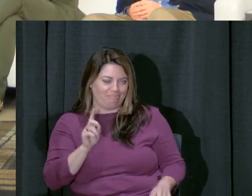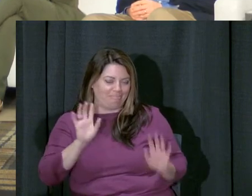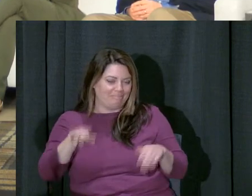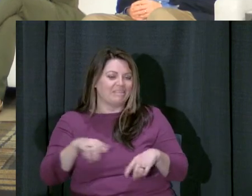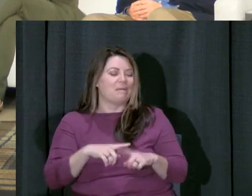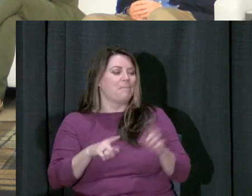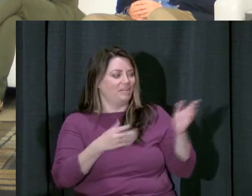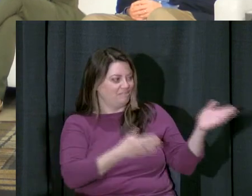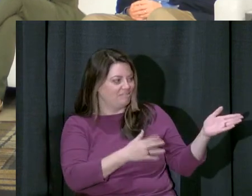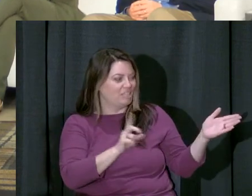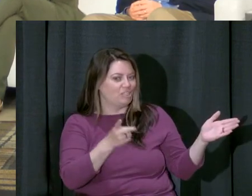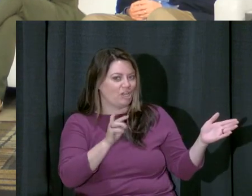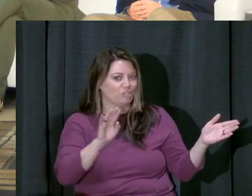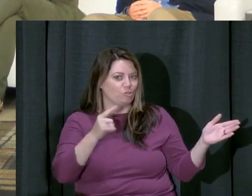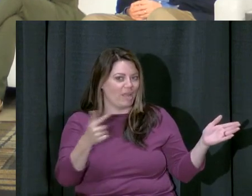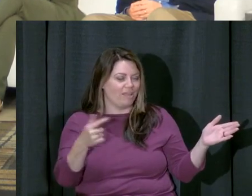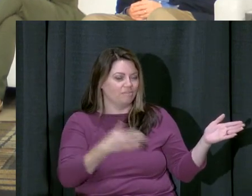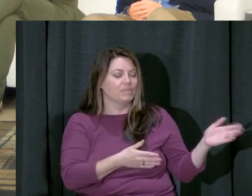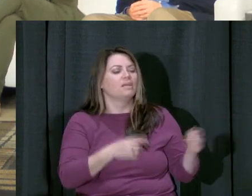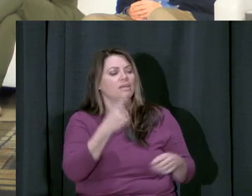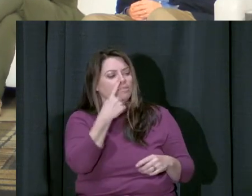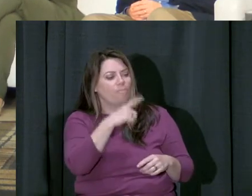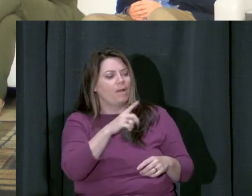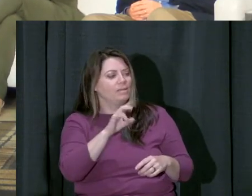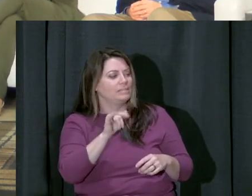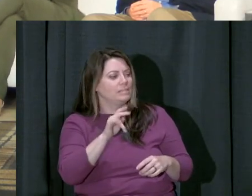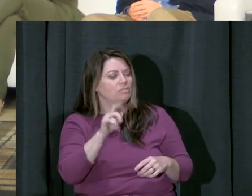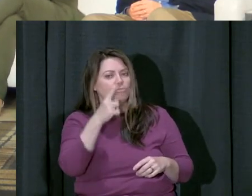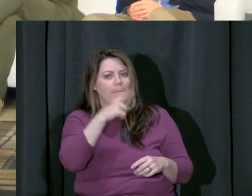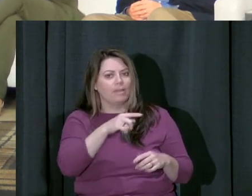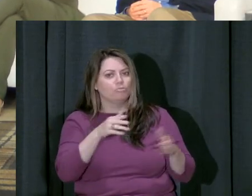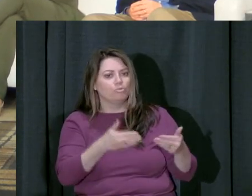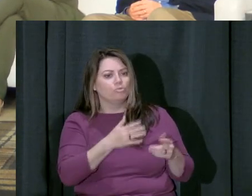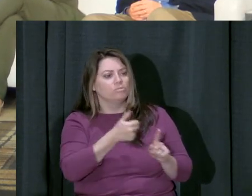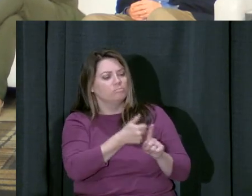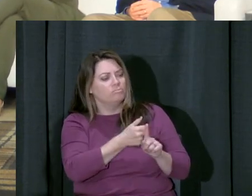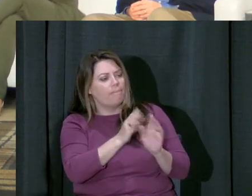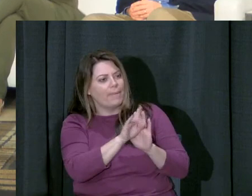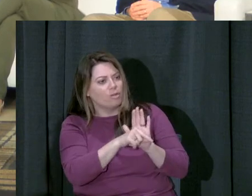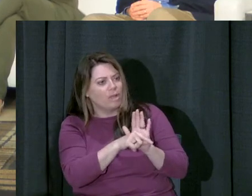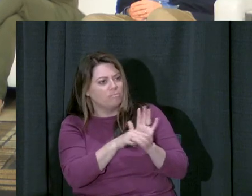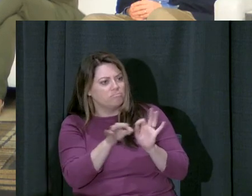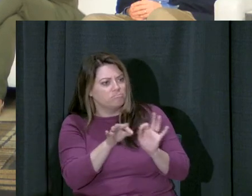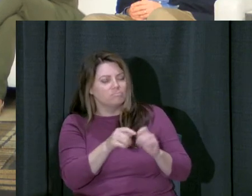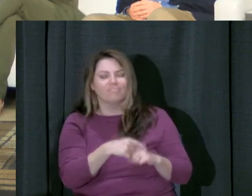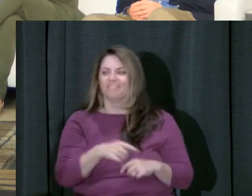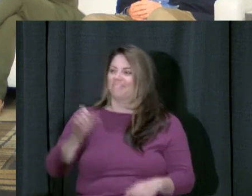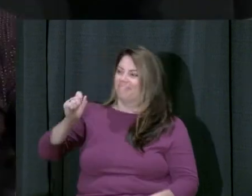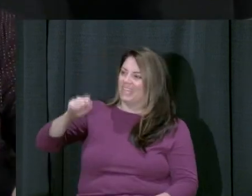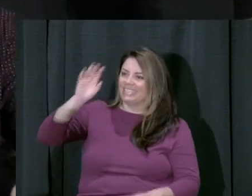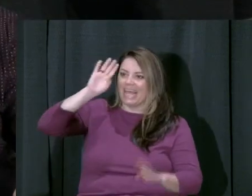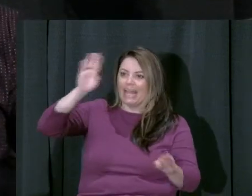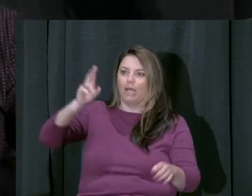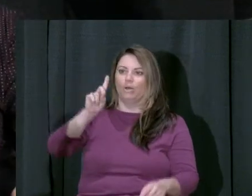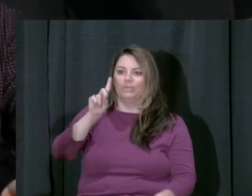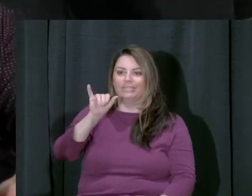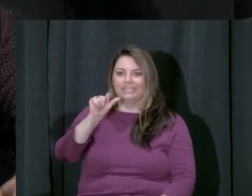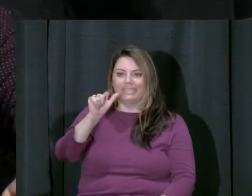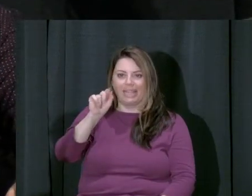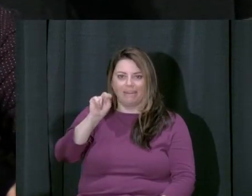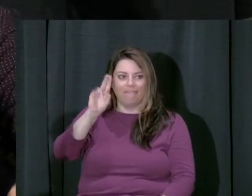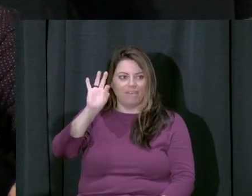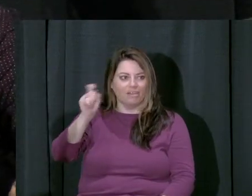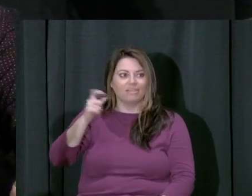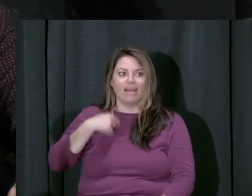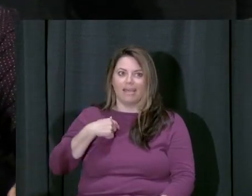But maybe, Dylan, could you give us a little bit of your background as we get started and introduce yourself to the audience? Yeah, absolutely. Hi, everybody. I'm Dylan Fox. I am the